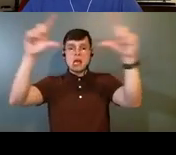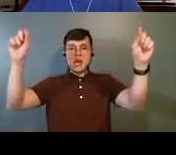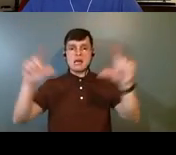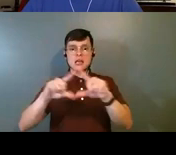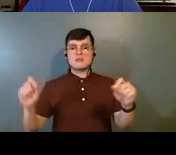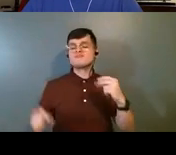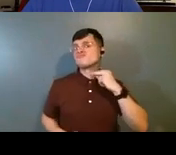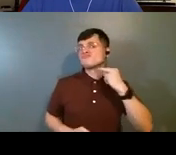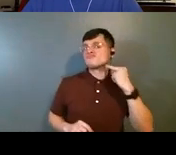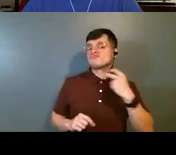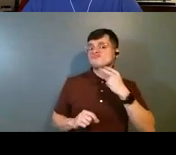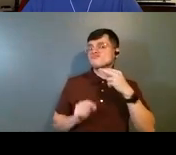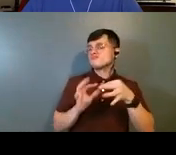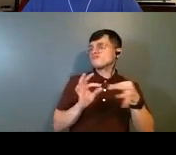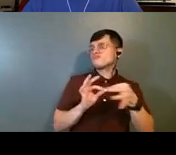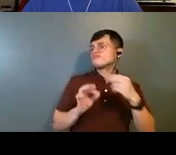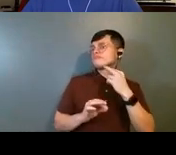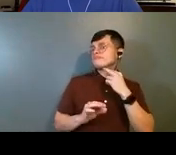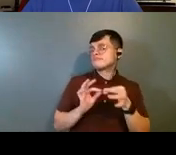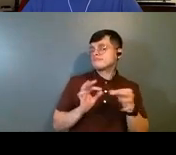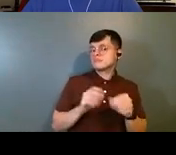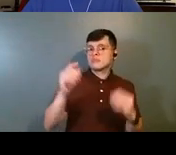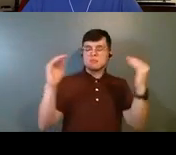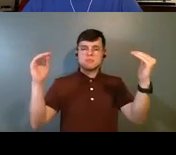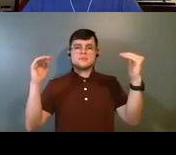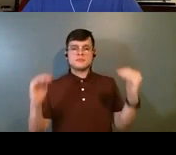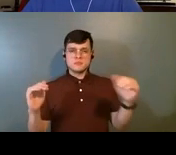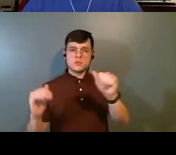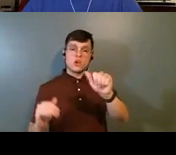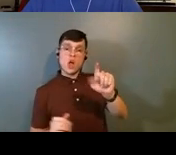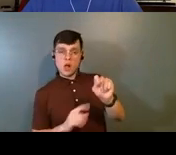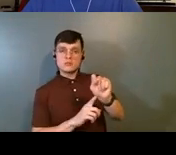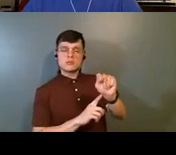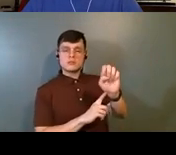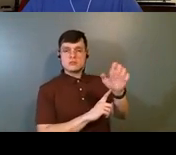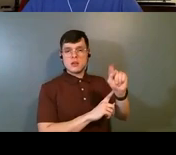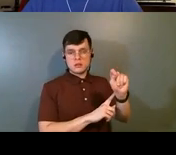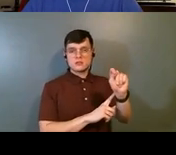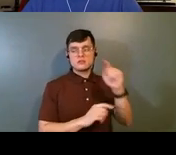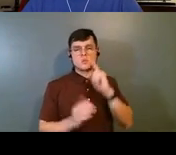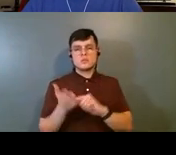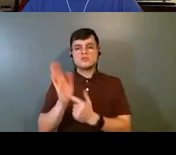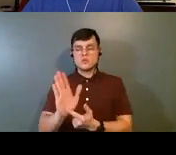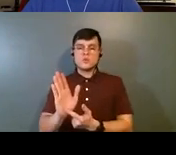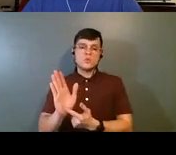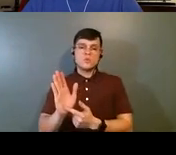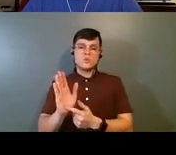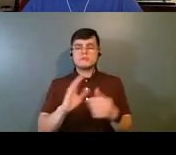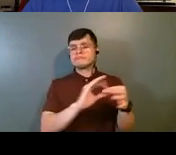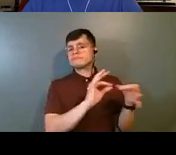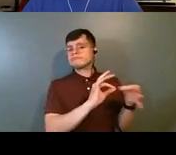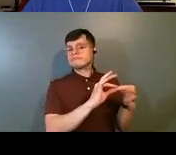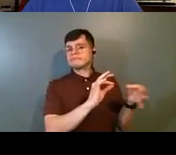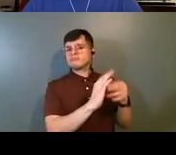Wisely blind blog heading level 2. And then I got to show you my alt text. Wrapping the top, the journey through vision and then loss, we'll colon, go straight into voice. Support and community heading level